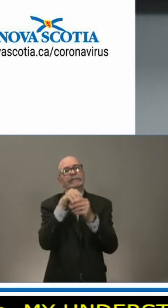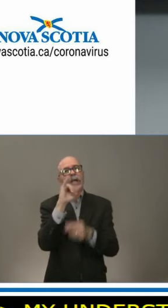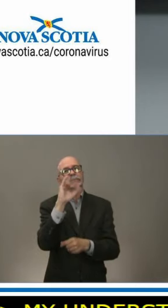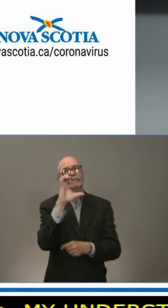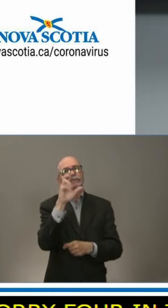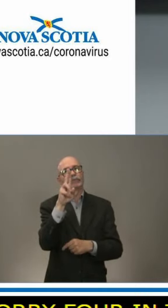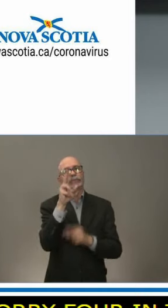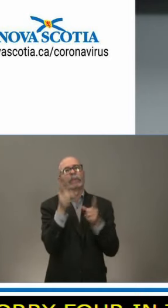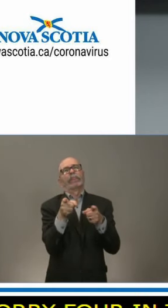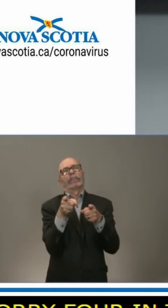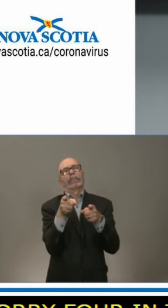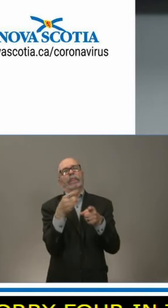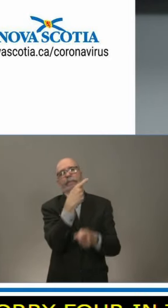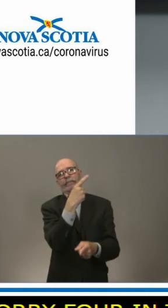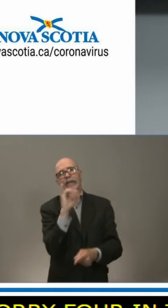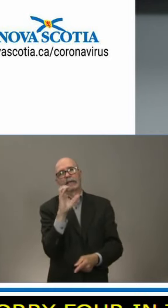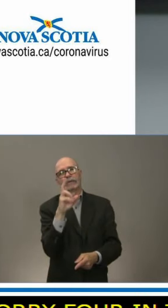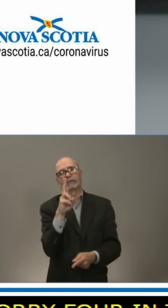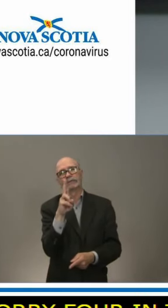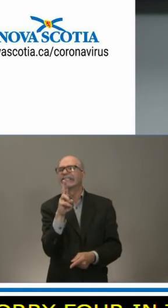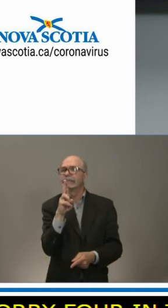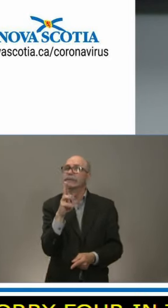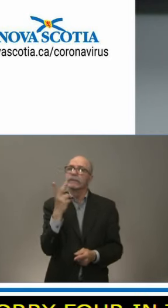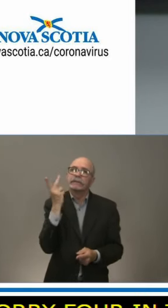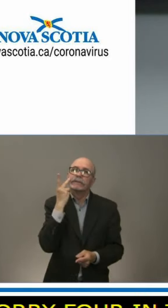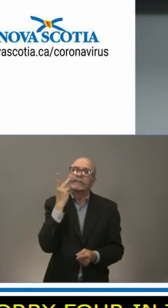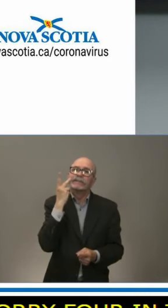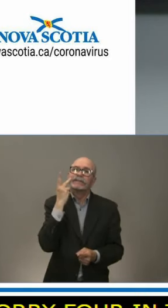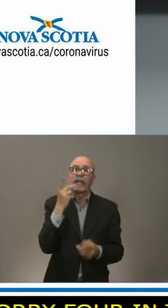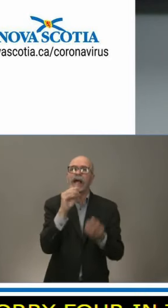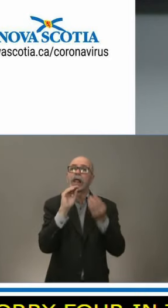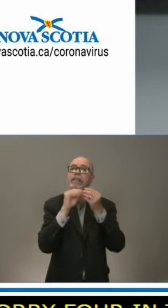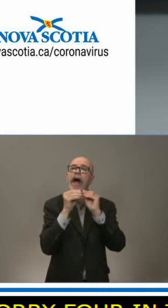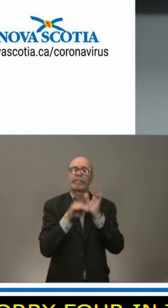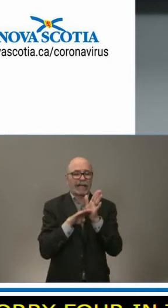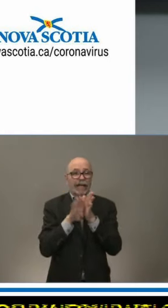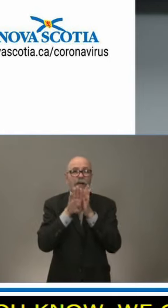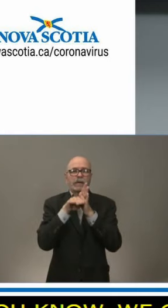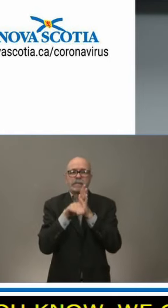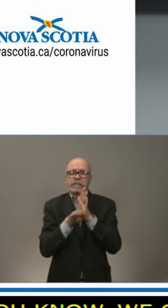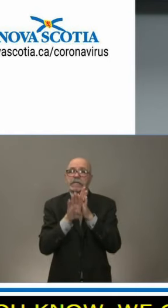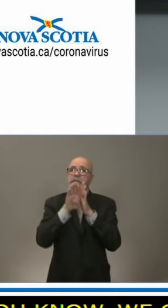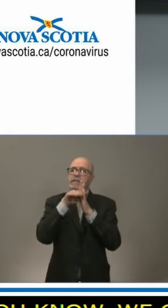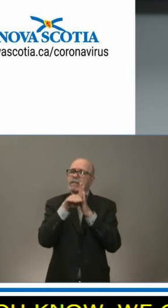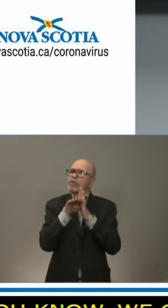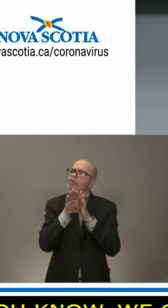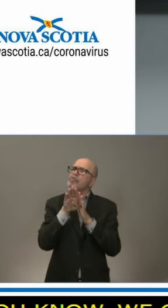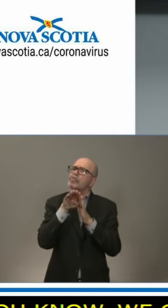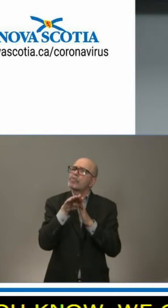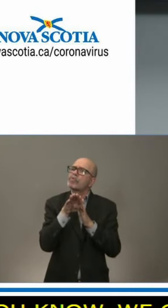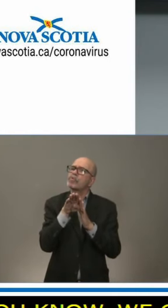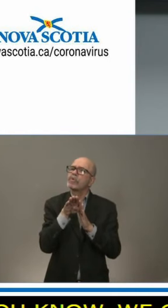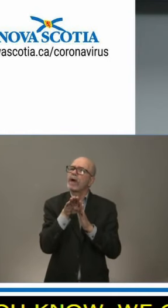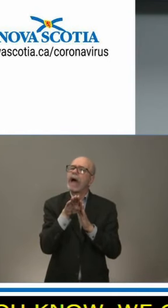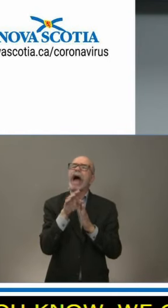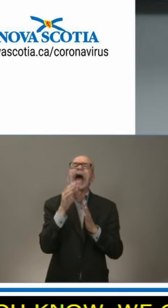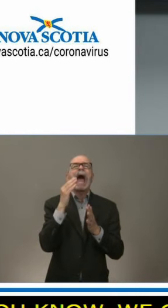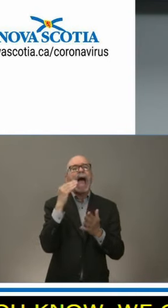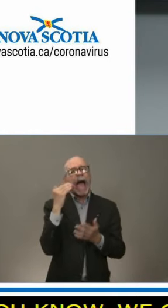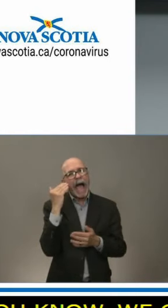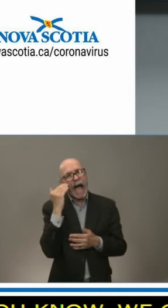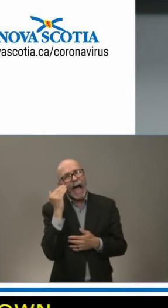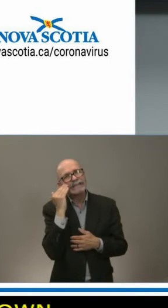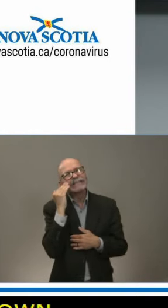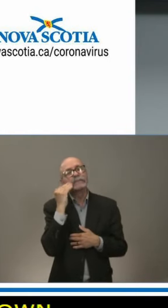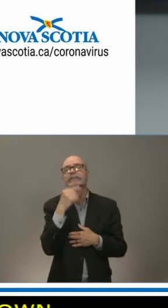We continue to see the numbers go up and down. I fully know that we are going to get some kind of a climb in numbers, and at